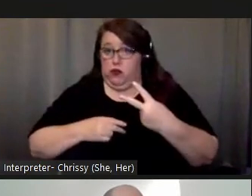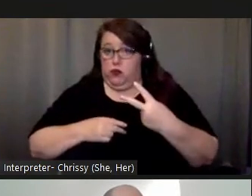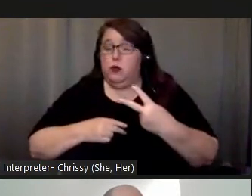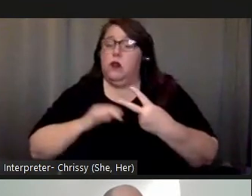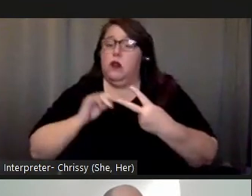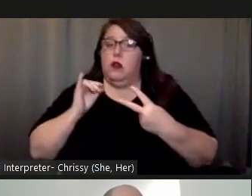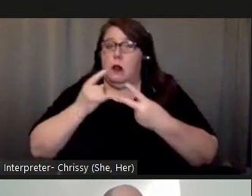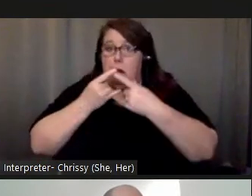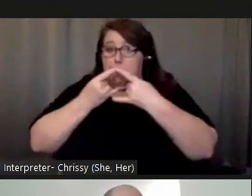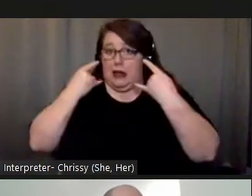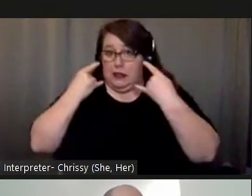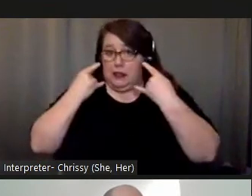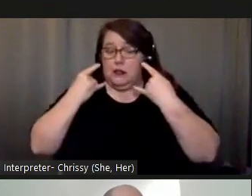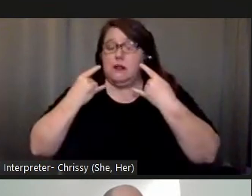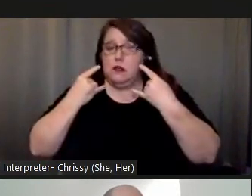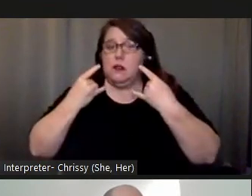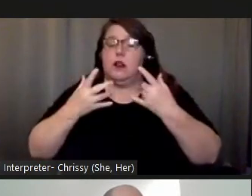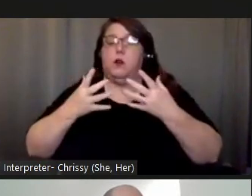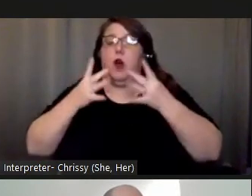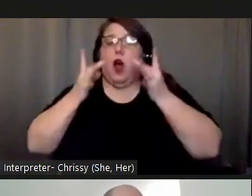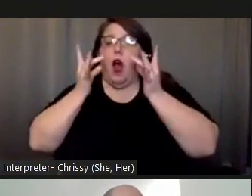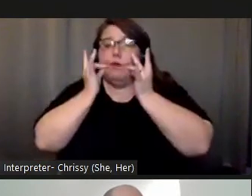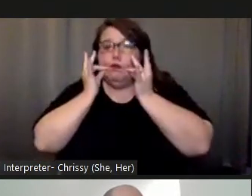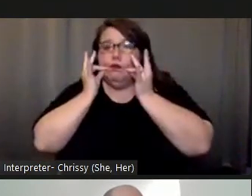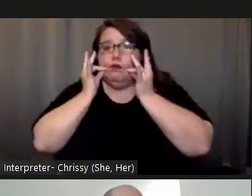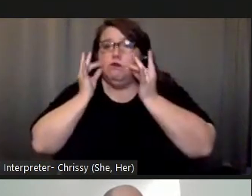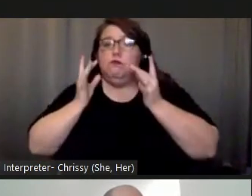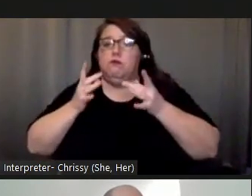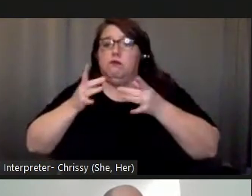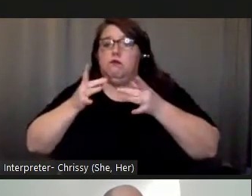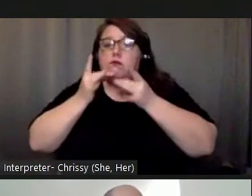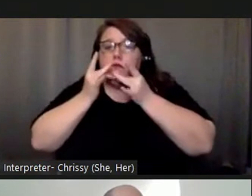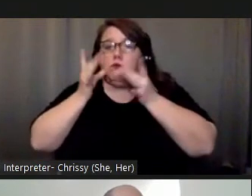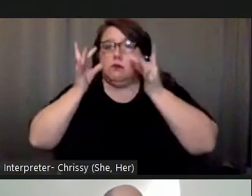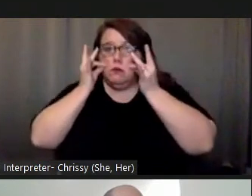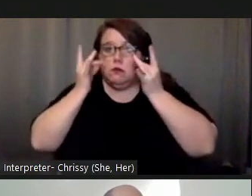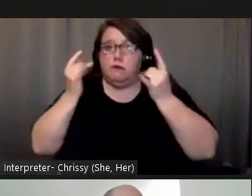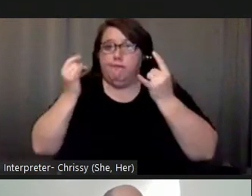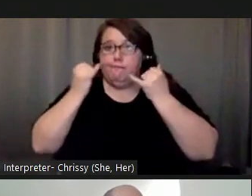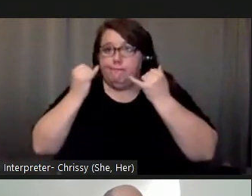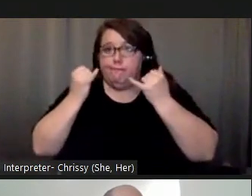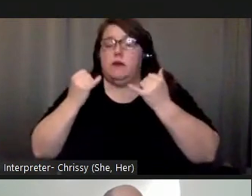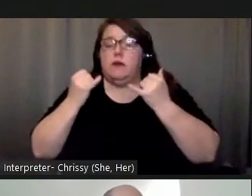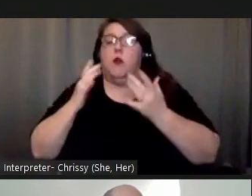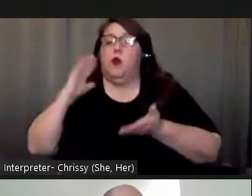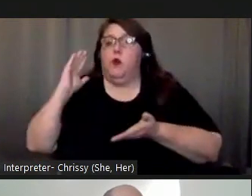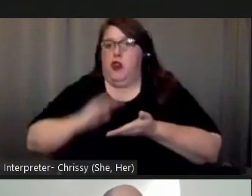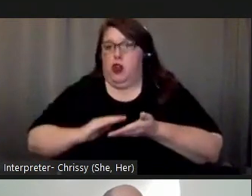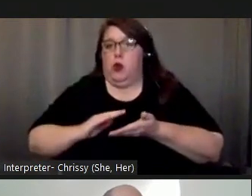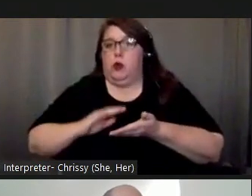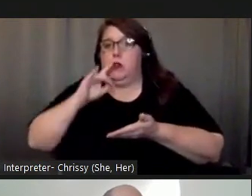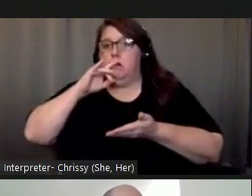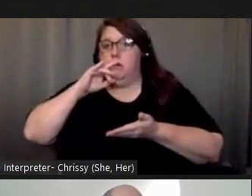that the fit was nice and tight and would also reduce the amount of spread of aerosolizing particles when